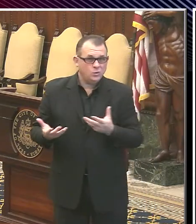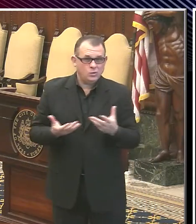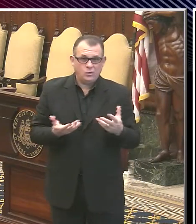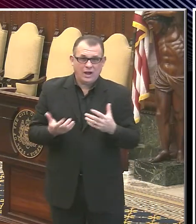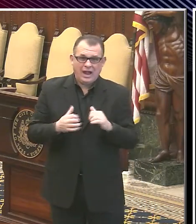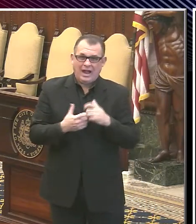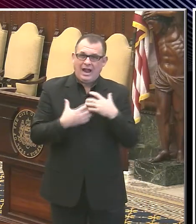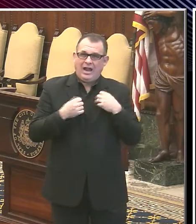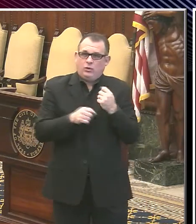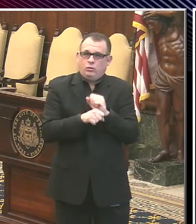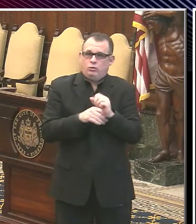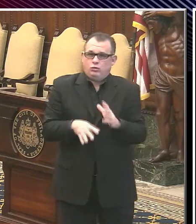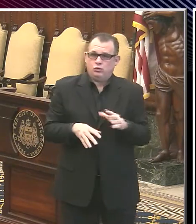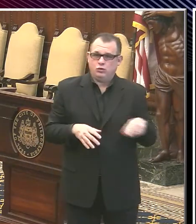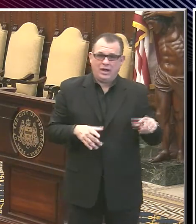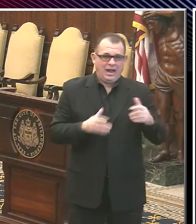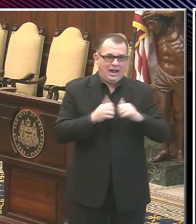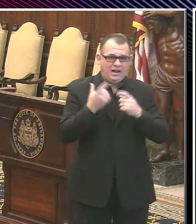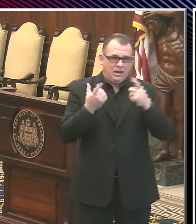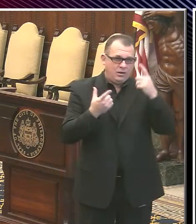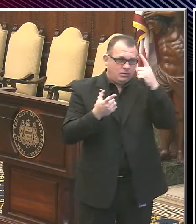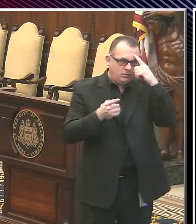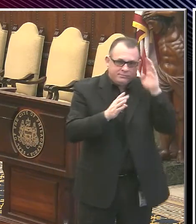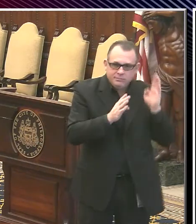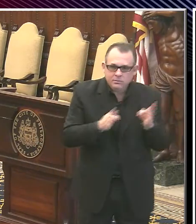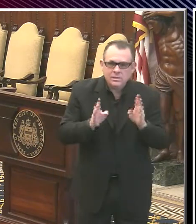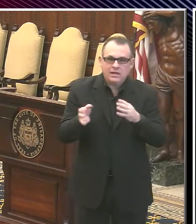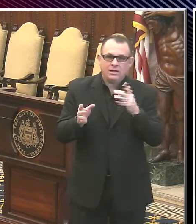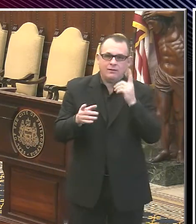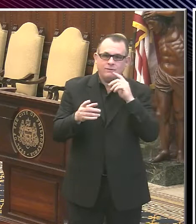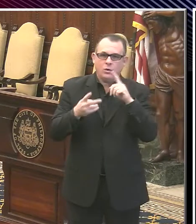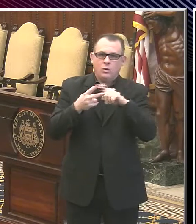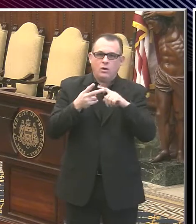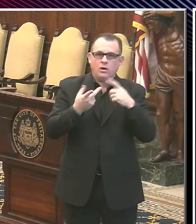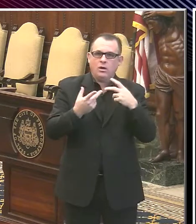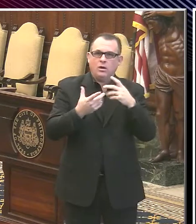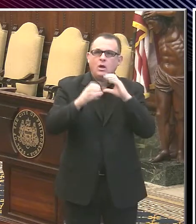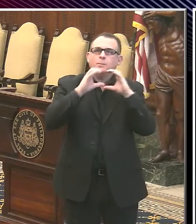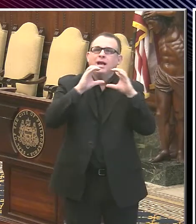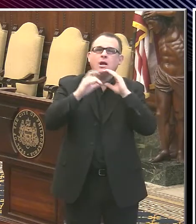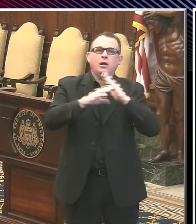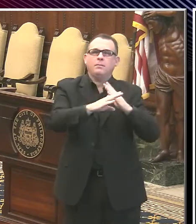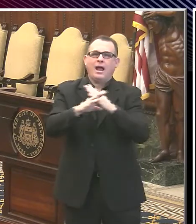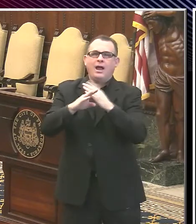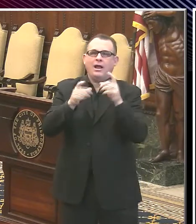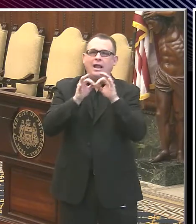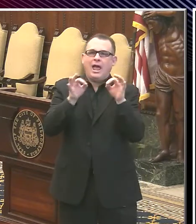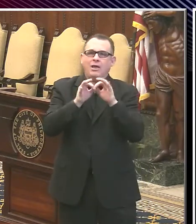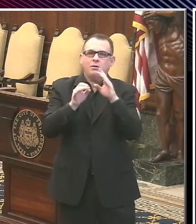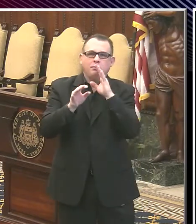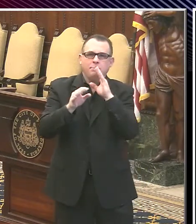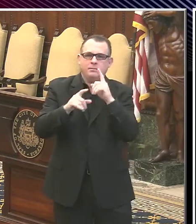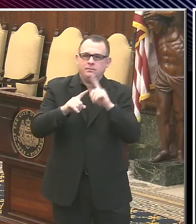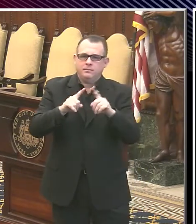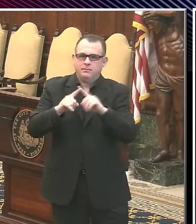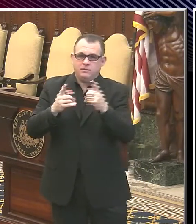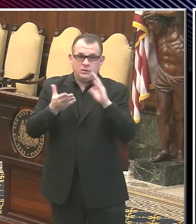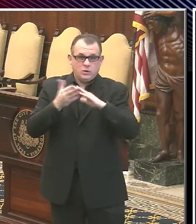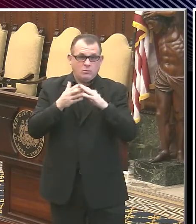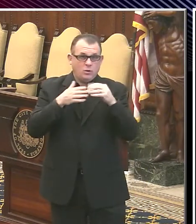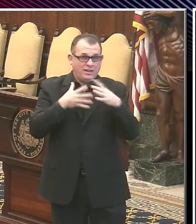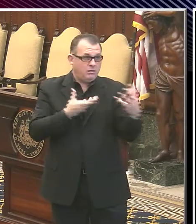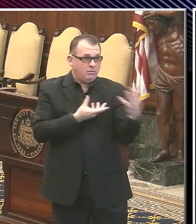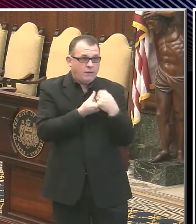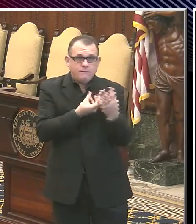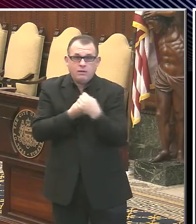just healthcare workers. I'm wondering how you're planning to manage those barriers. You mentioned possibly including community leaders